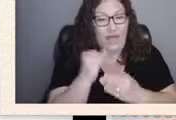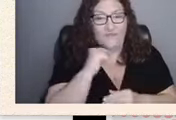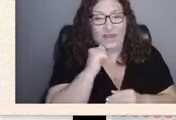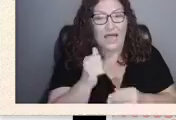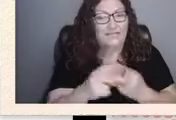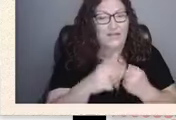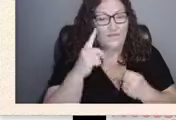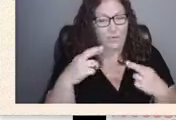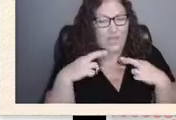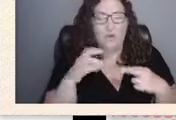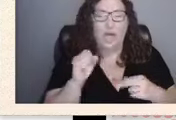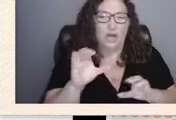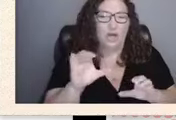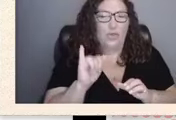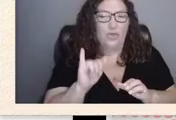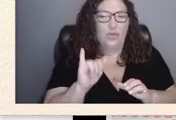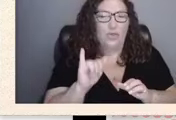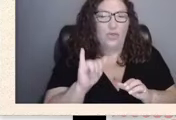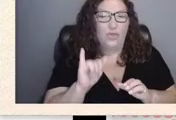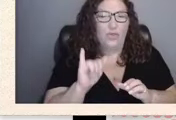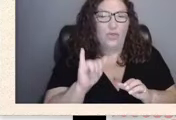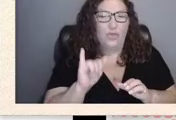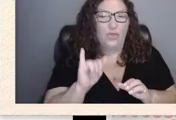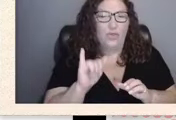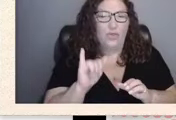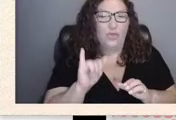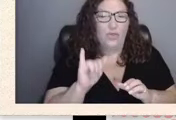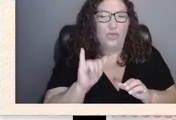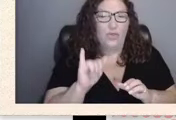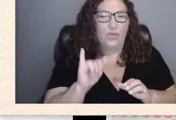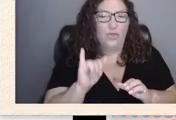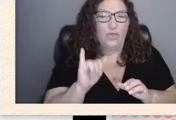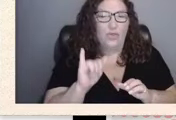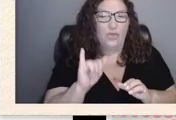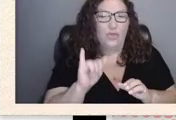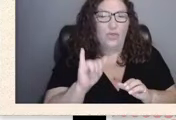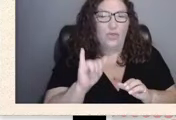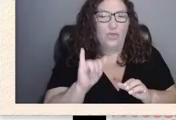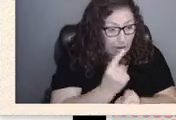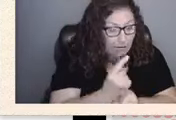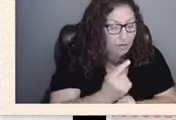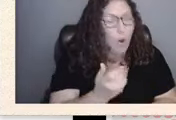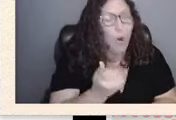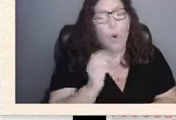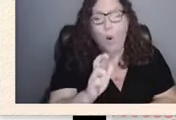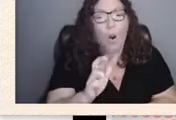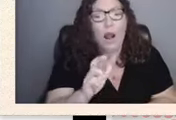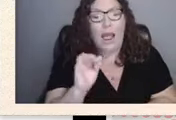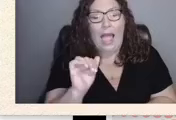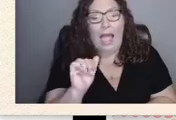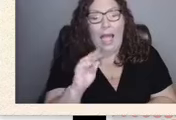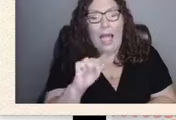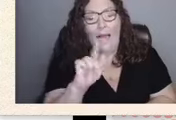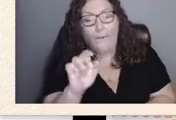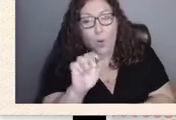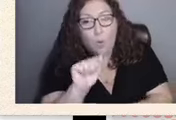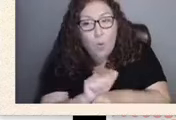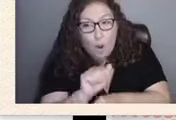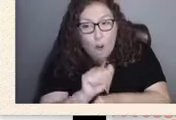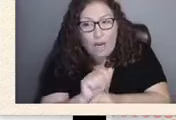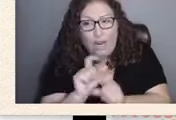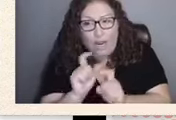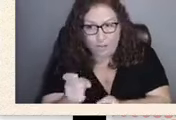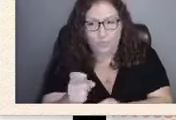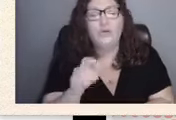make a contribution. Select, is it a typical contribution or a regular contribution, or is it an able work contribution? It explains what those